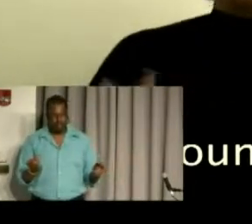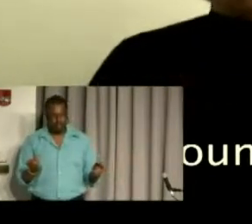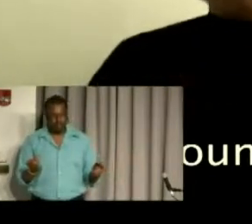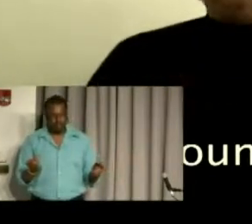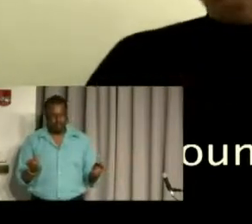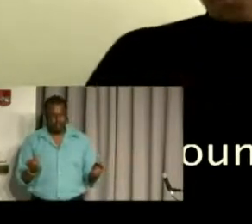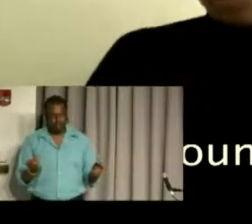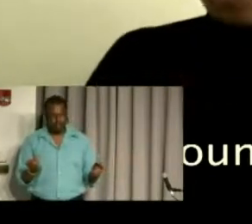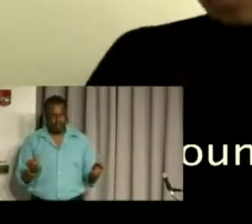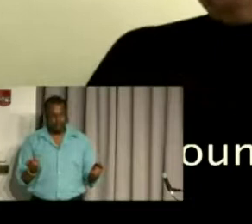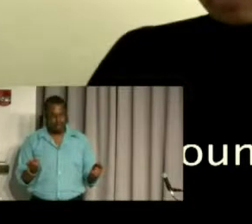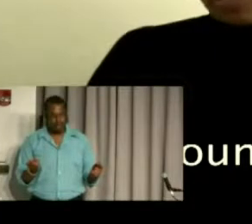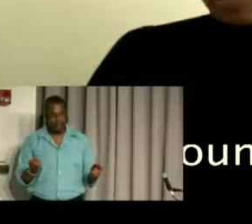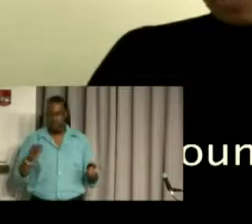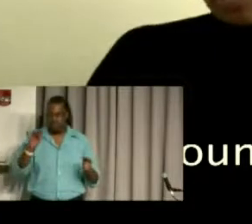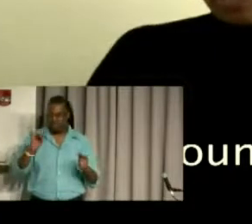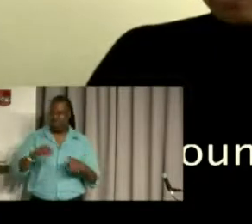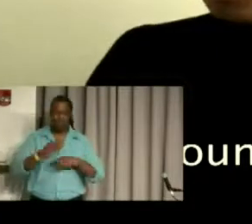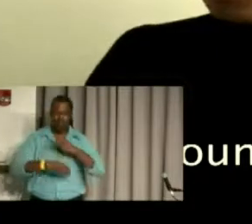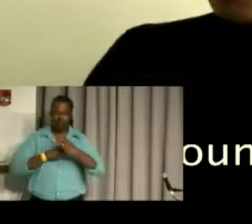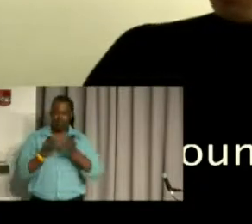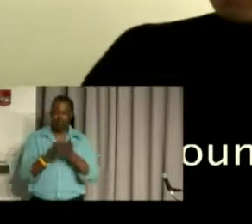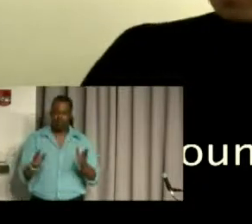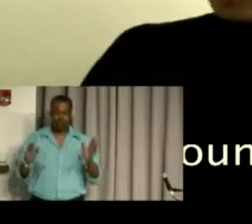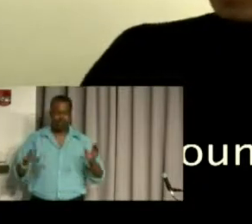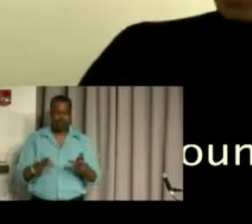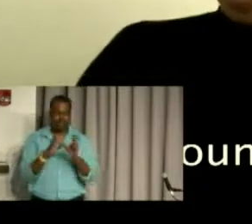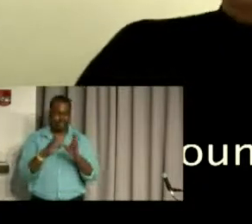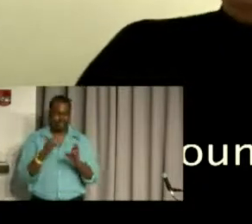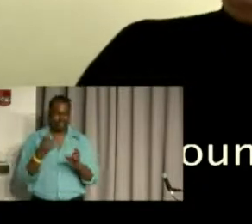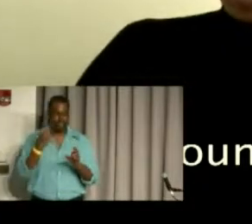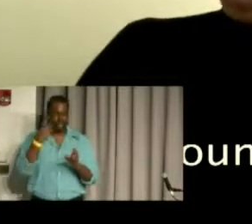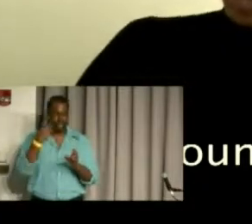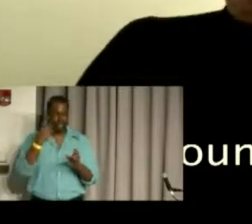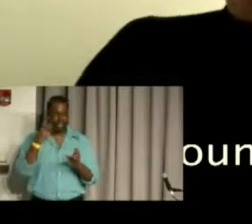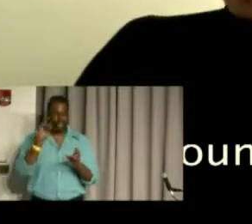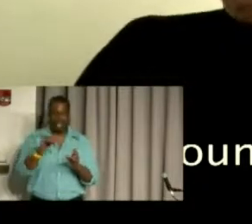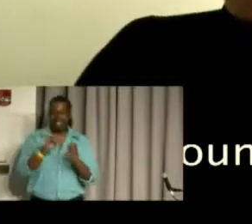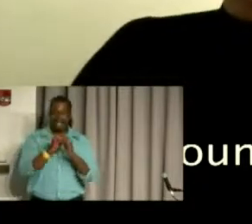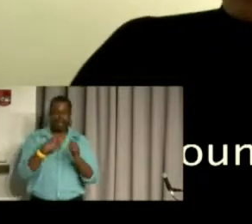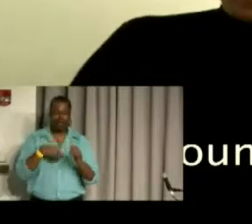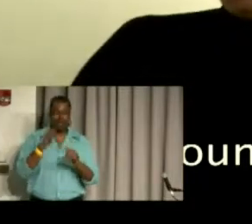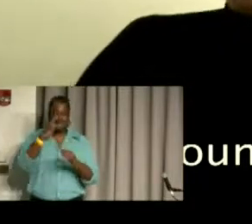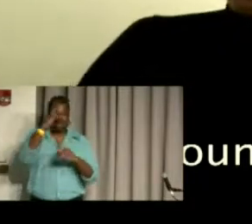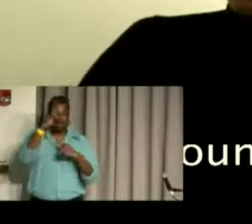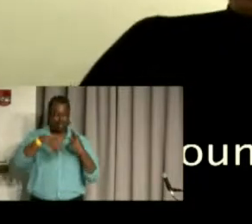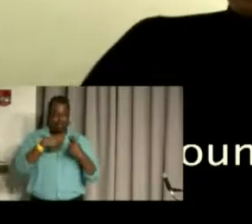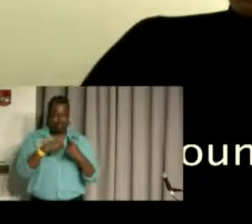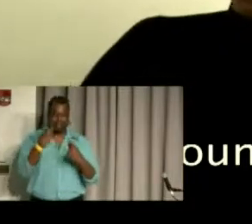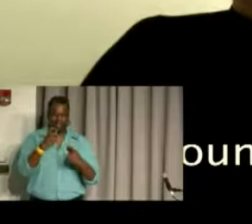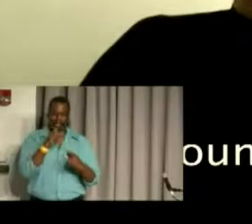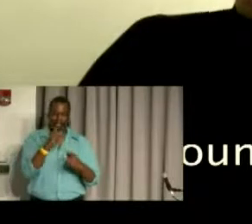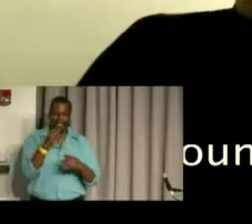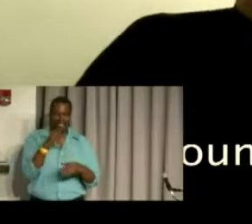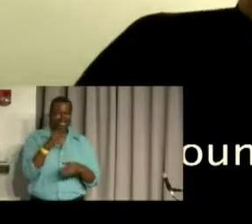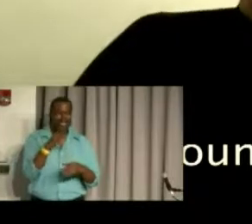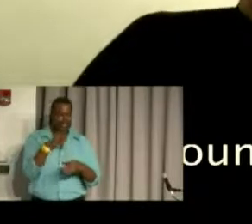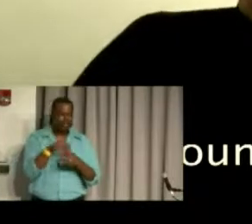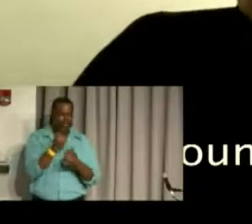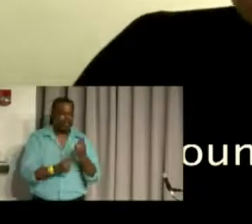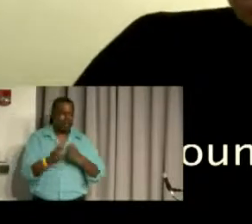is itself a planetary crisis. And I think that's the most important message to take away. It is in everyone's best interest